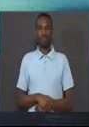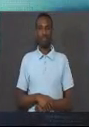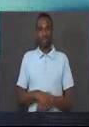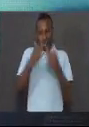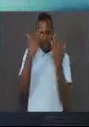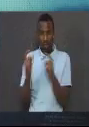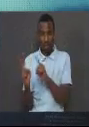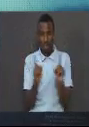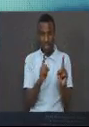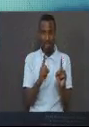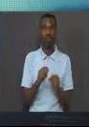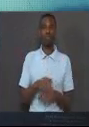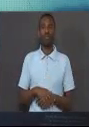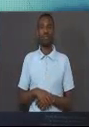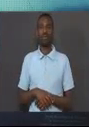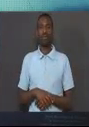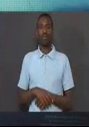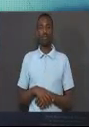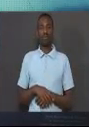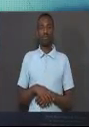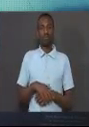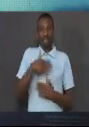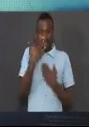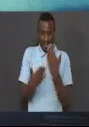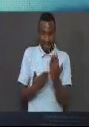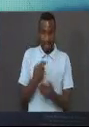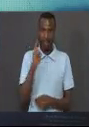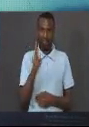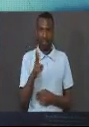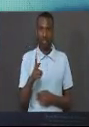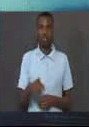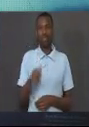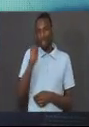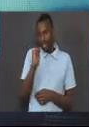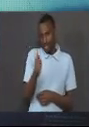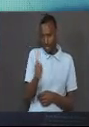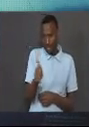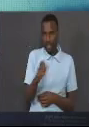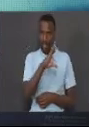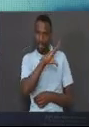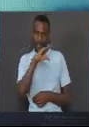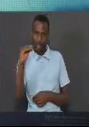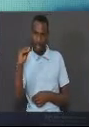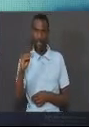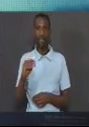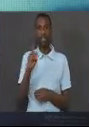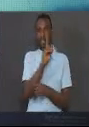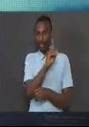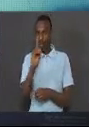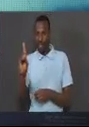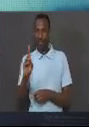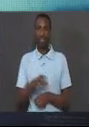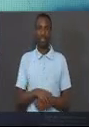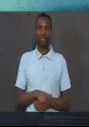Let us now move on to discuss velocity, acceleration, and